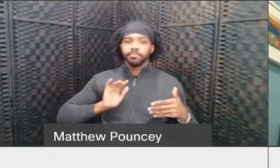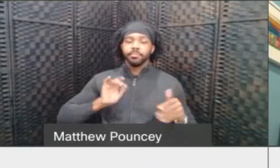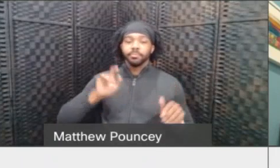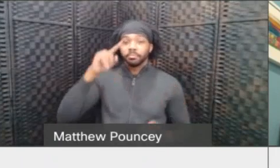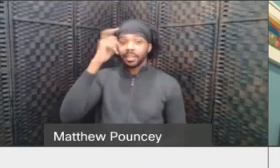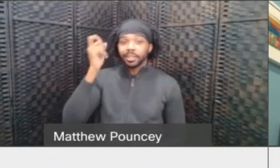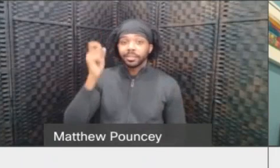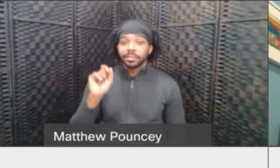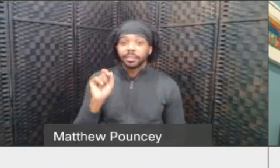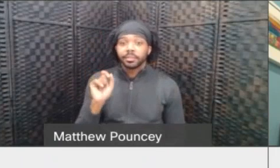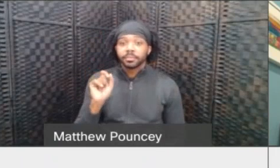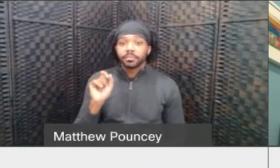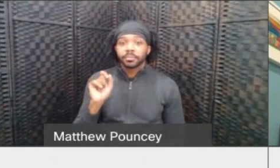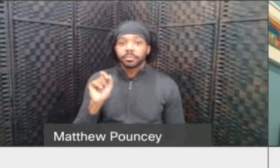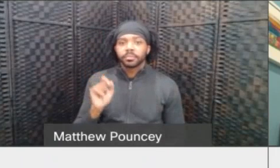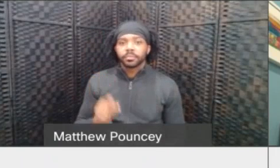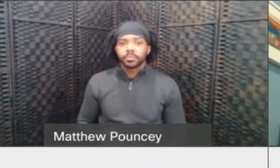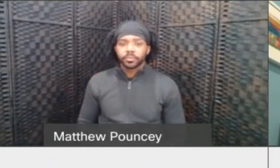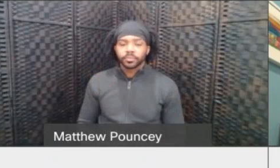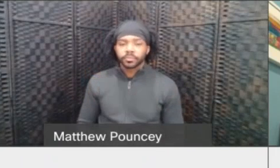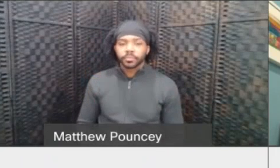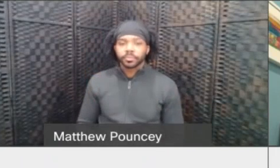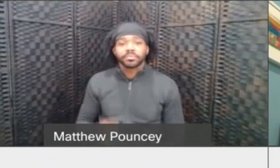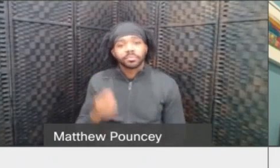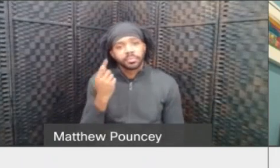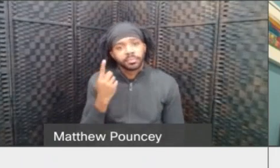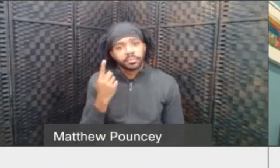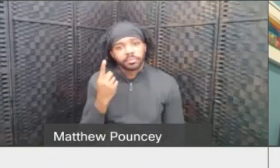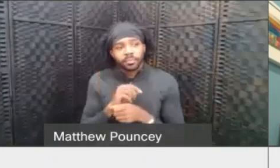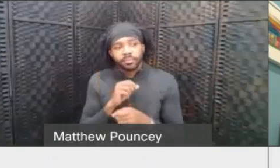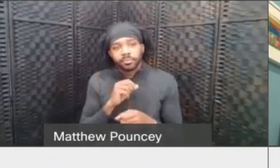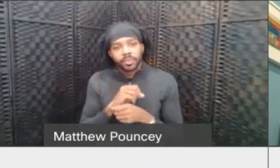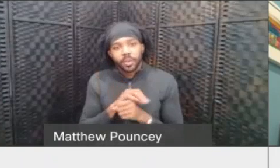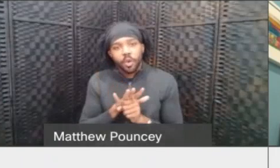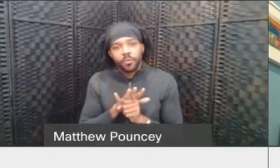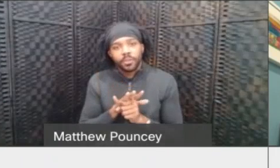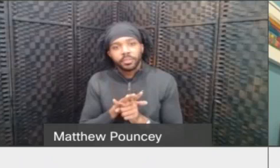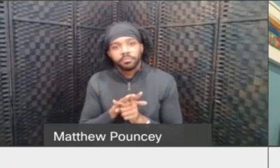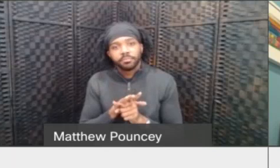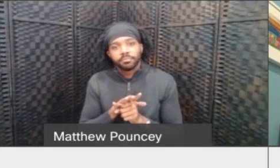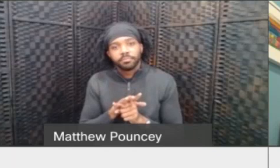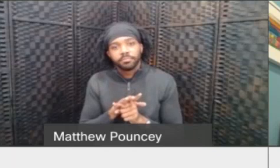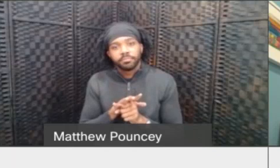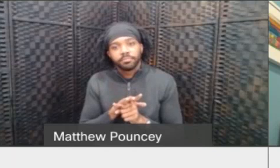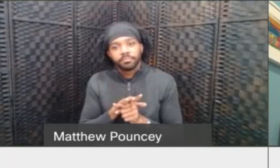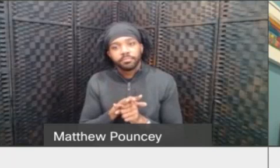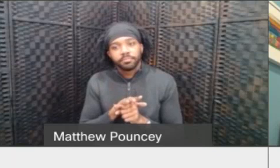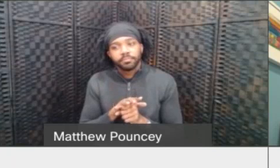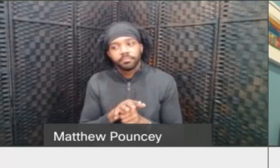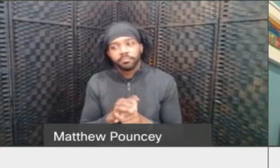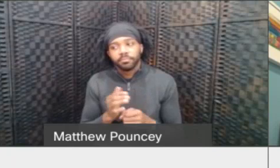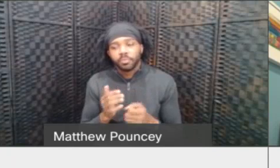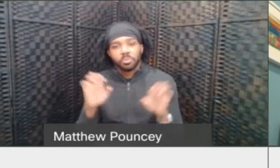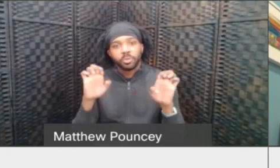Because if, we have been in this pandemic and public health emergency